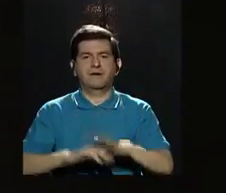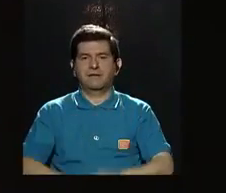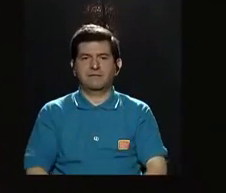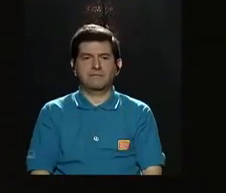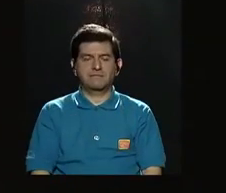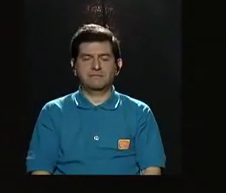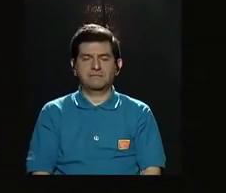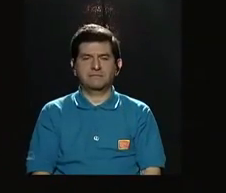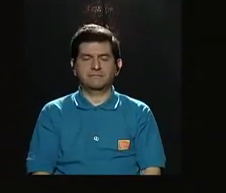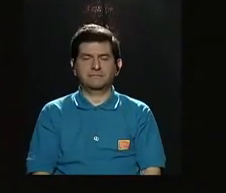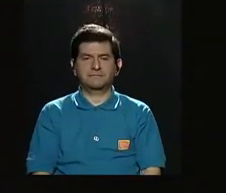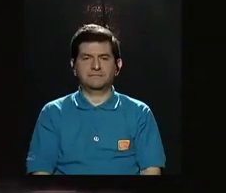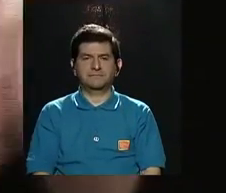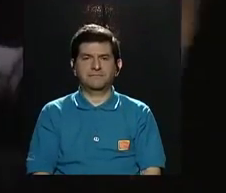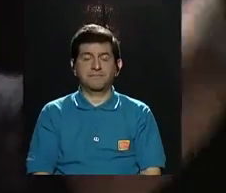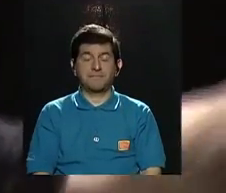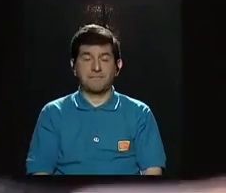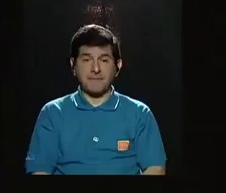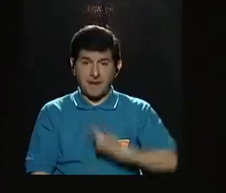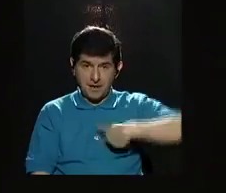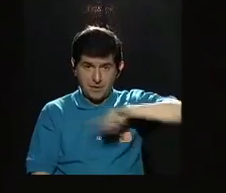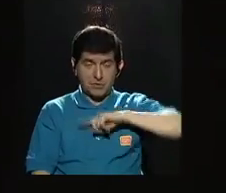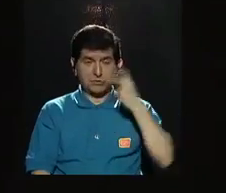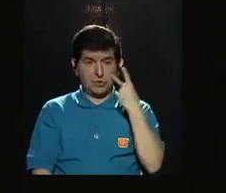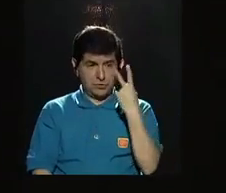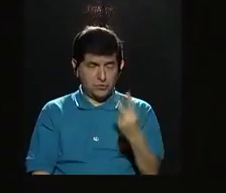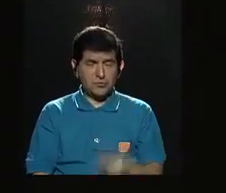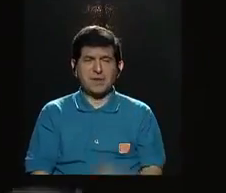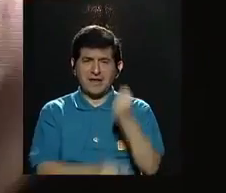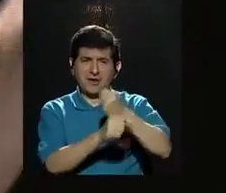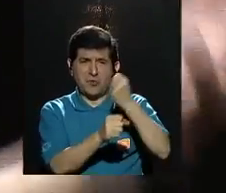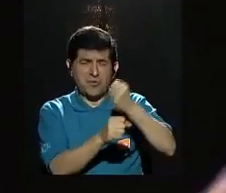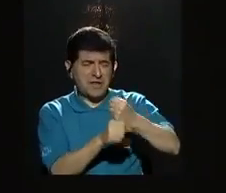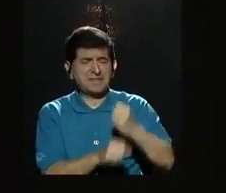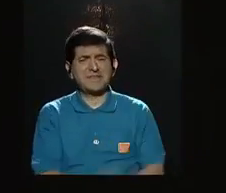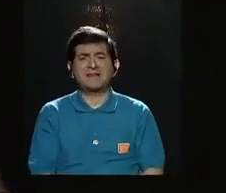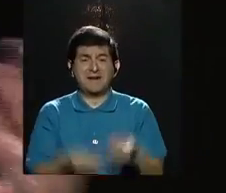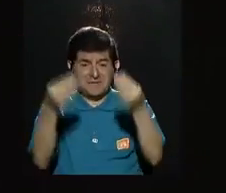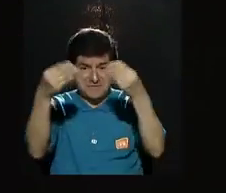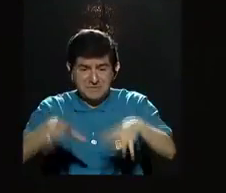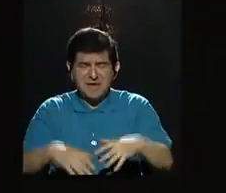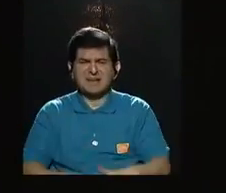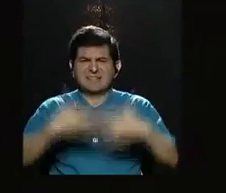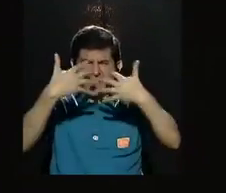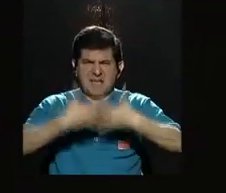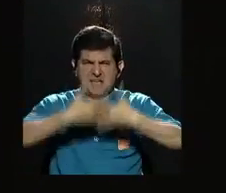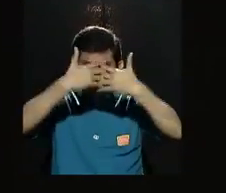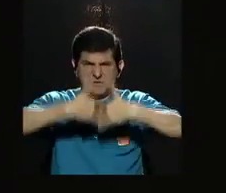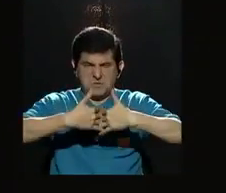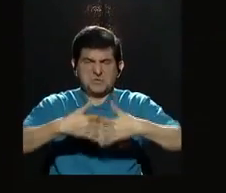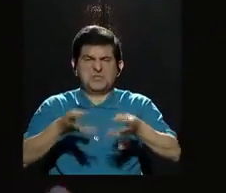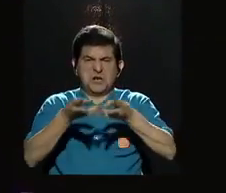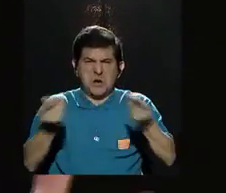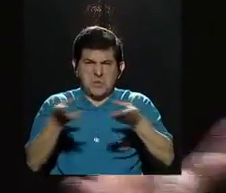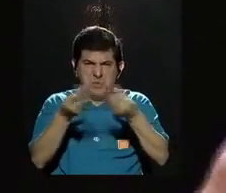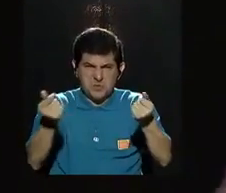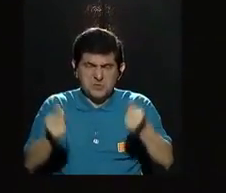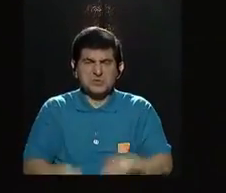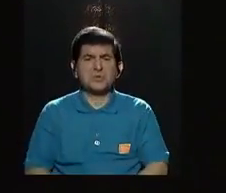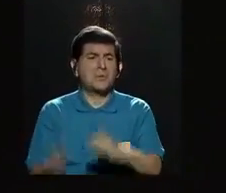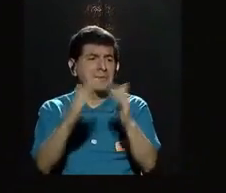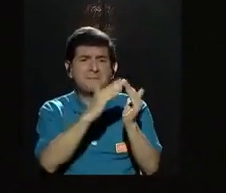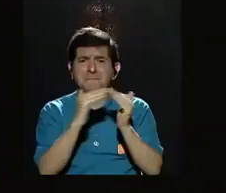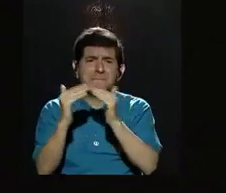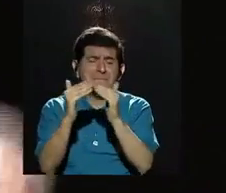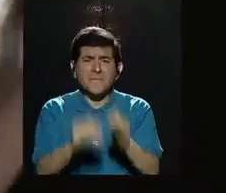we witnessed the loss of jobs, deindustrialization, the production of surplus populations, especially